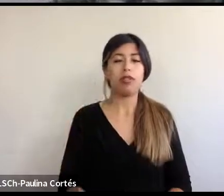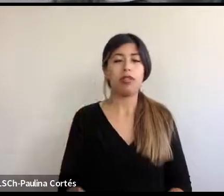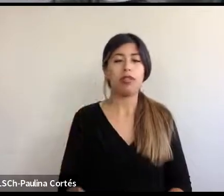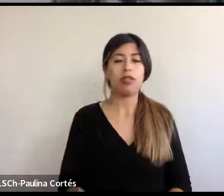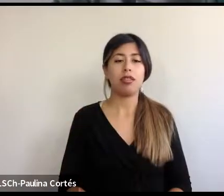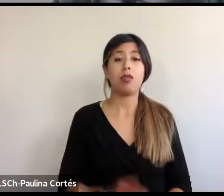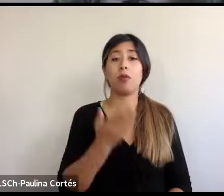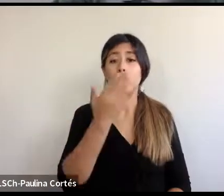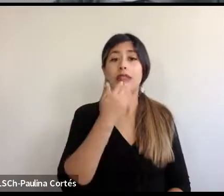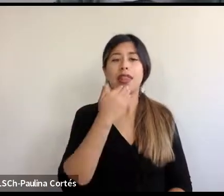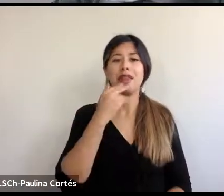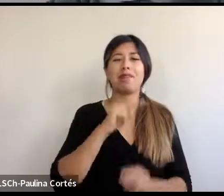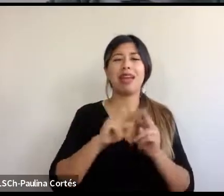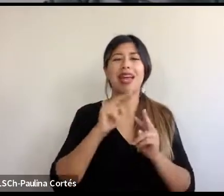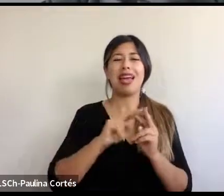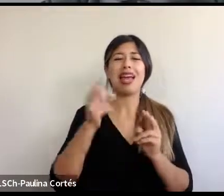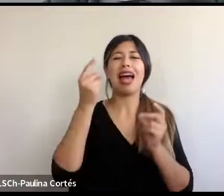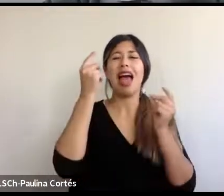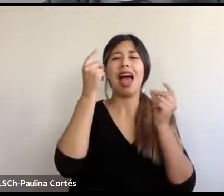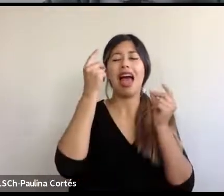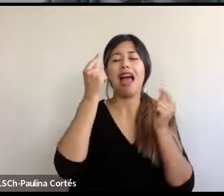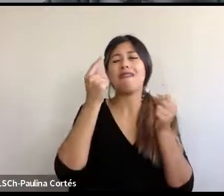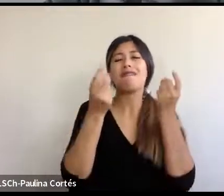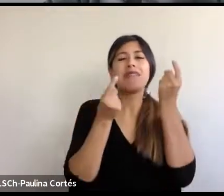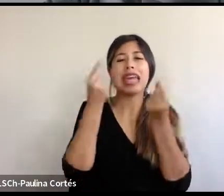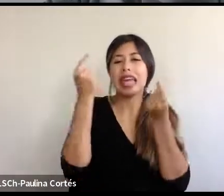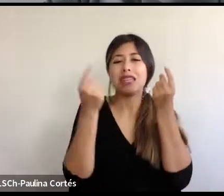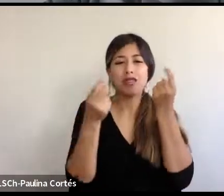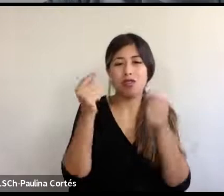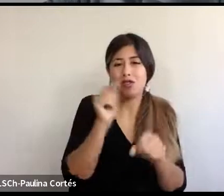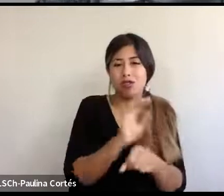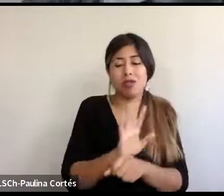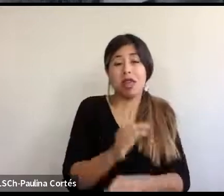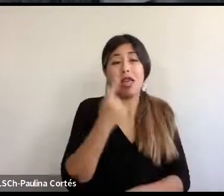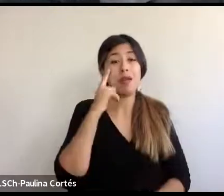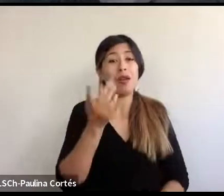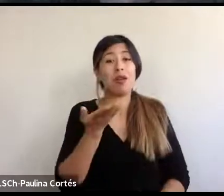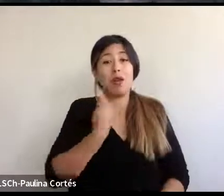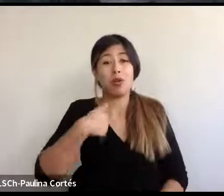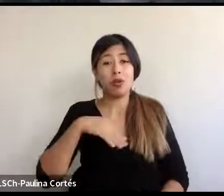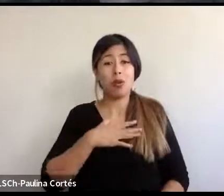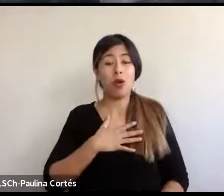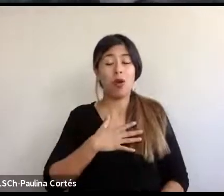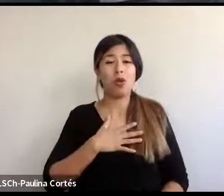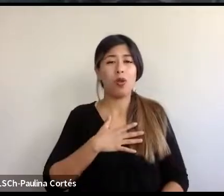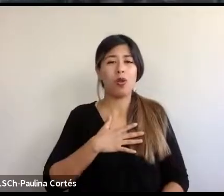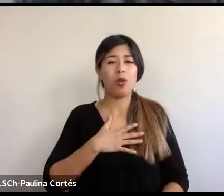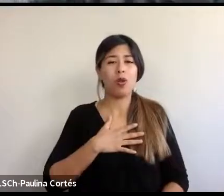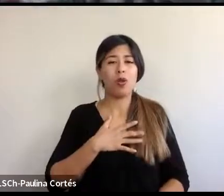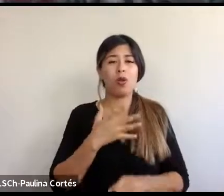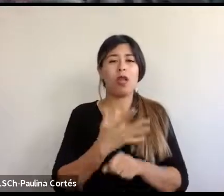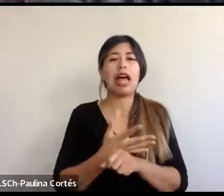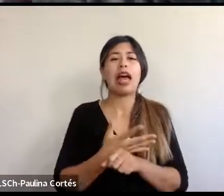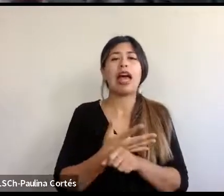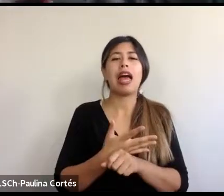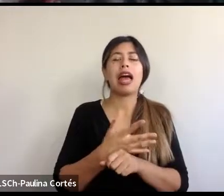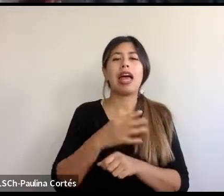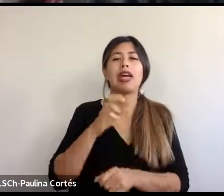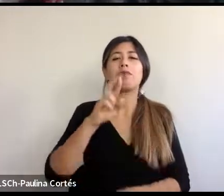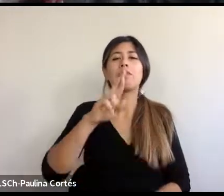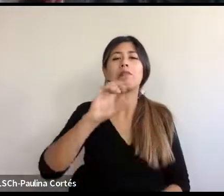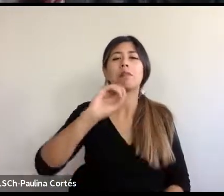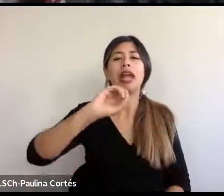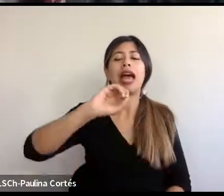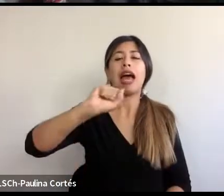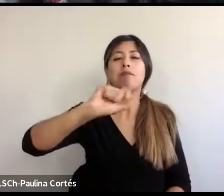And for us, we are based in Prague, in Czech Republic. We usually take place on March,